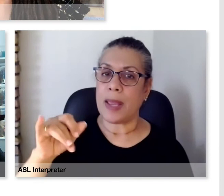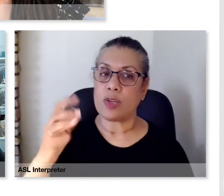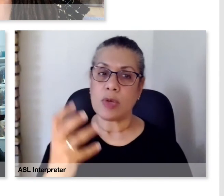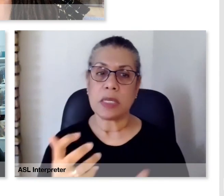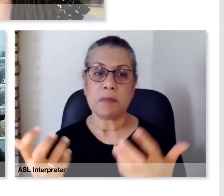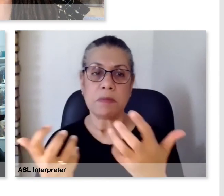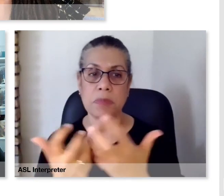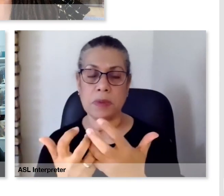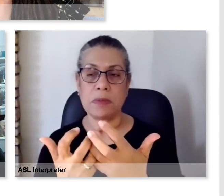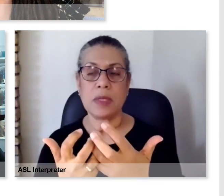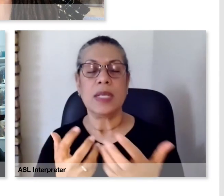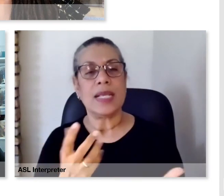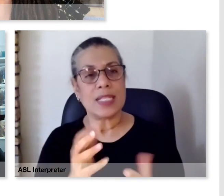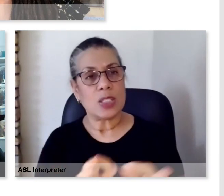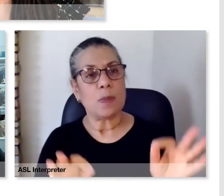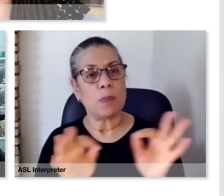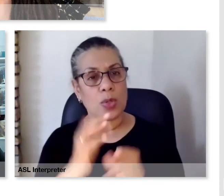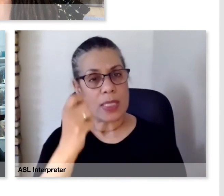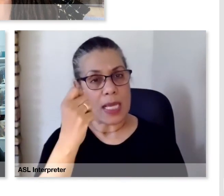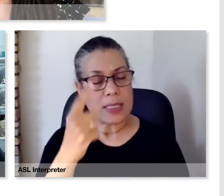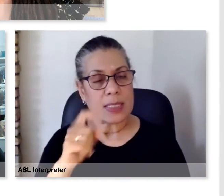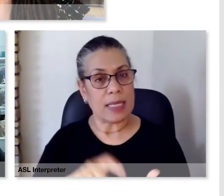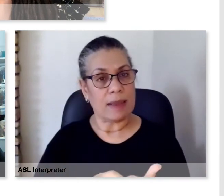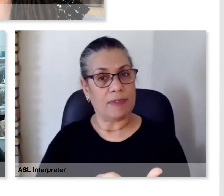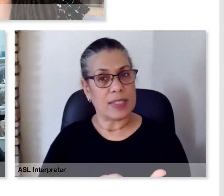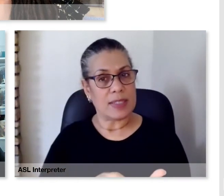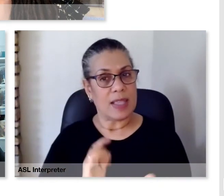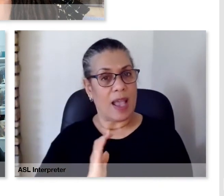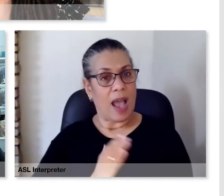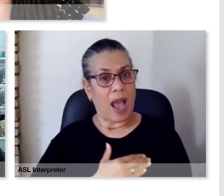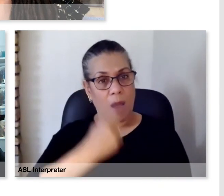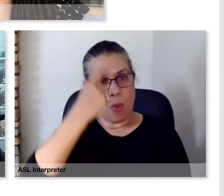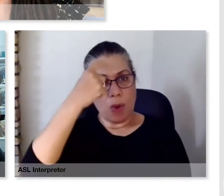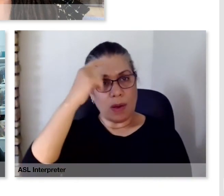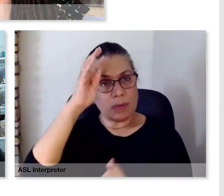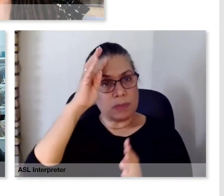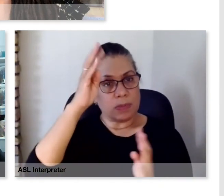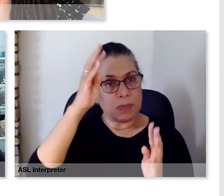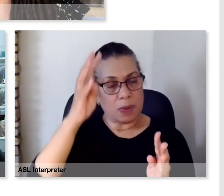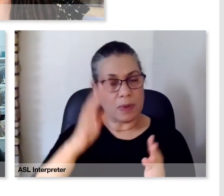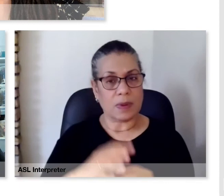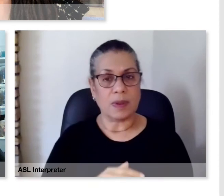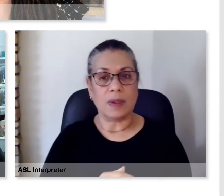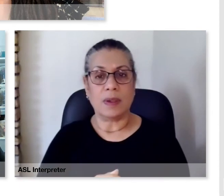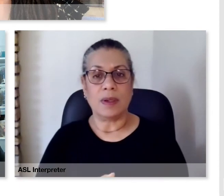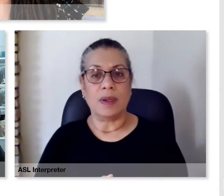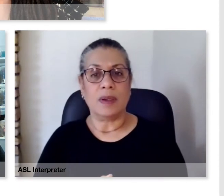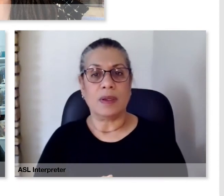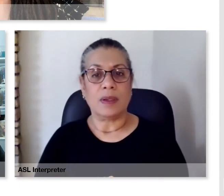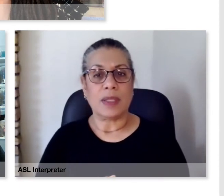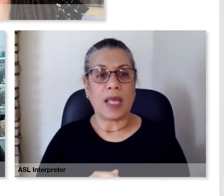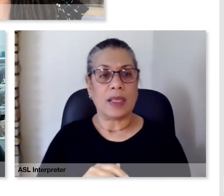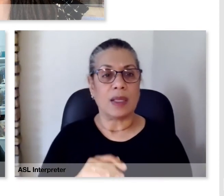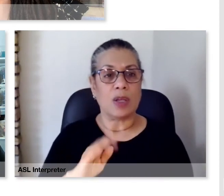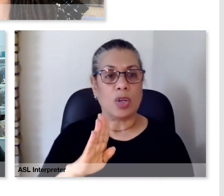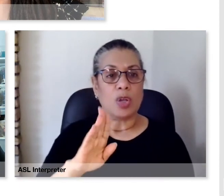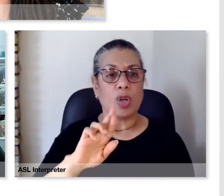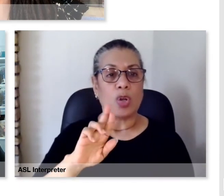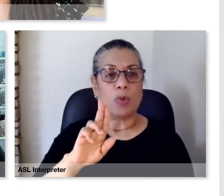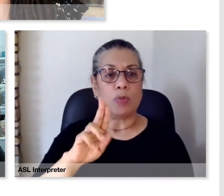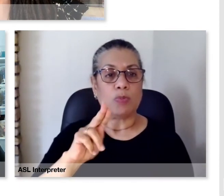just understanding whether it's the imaginative, like Benaz's and Ruha's work as well, because I've